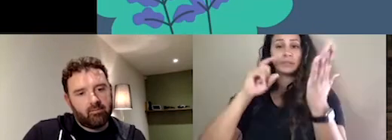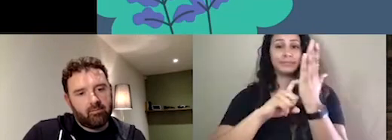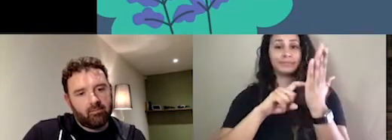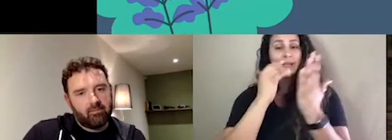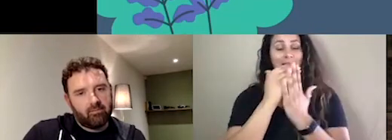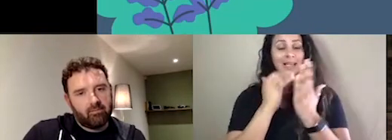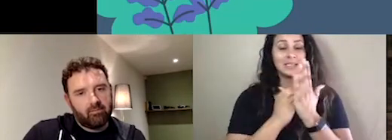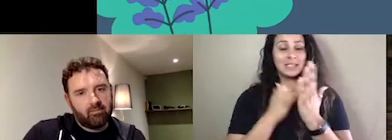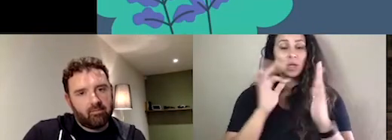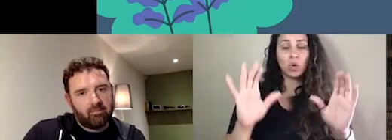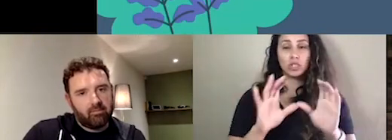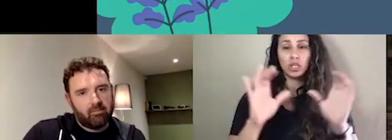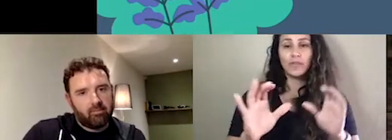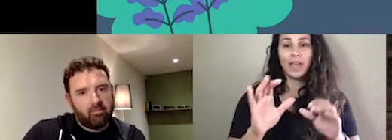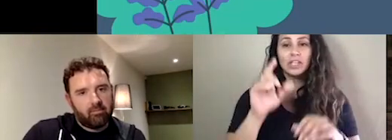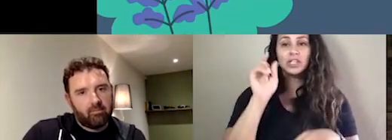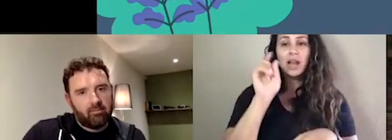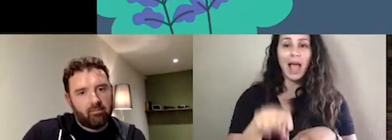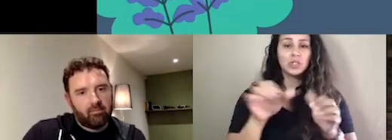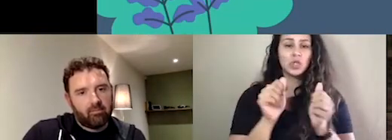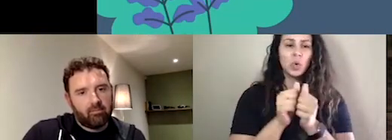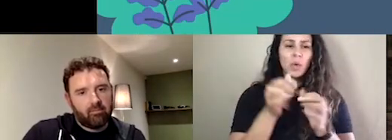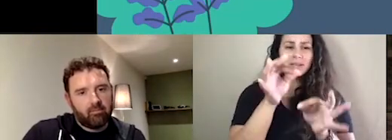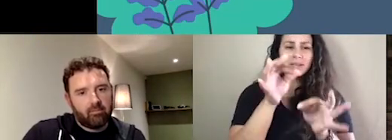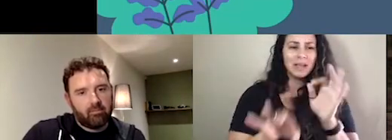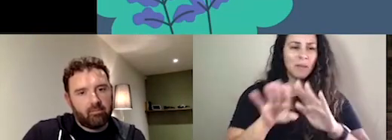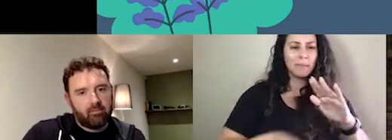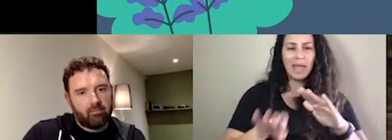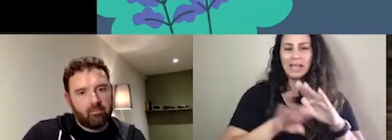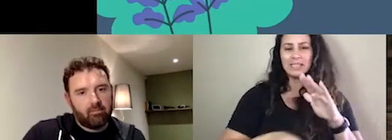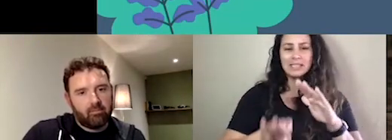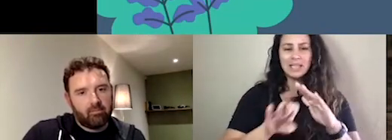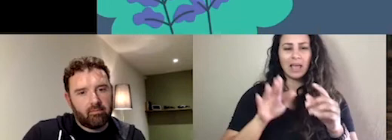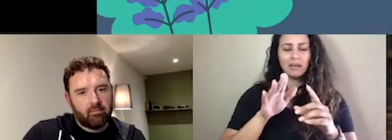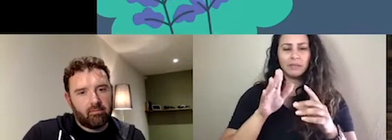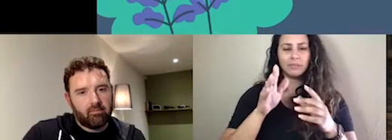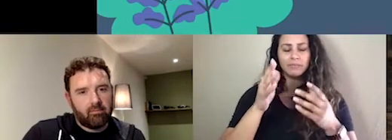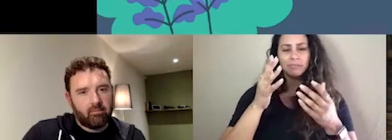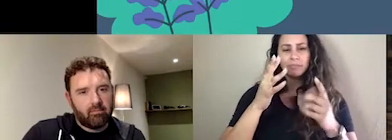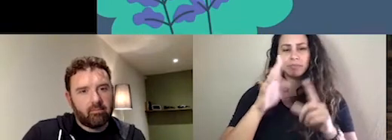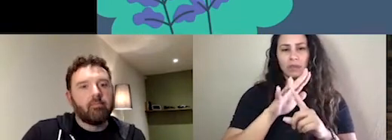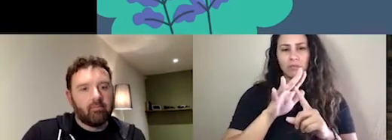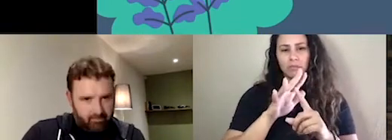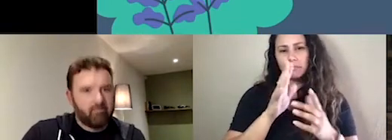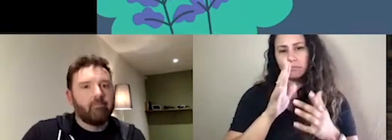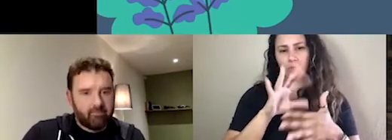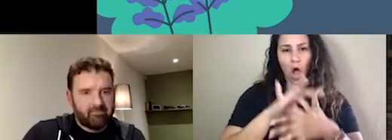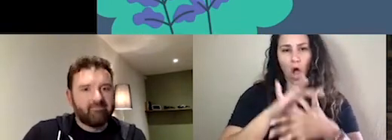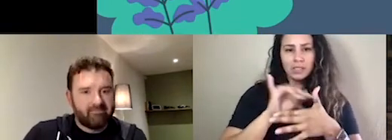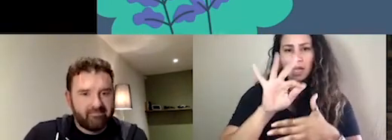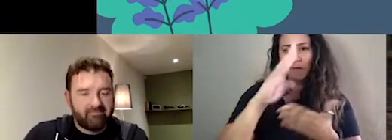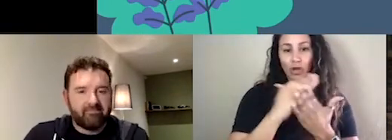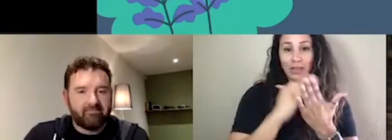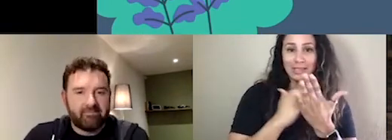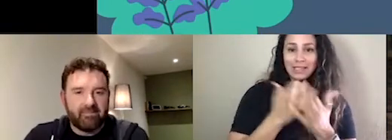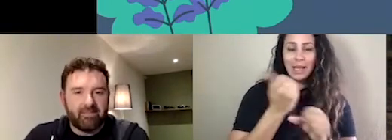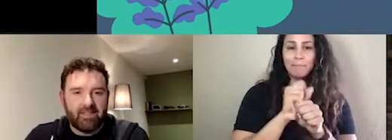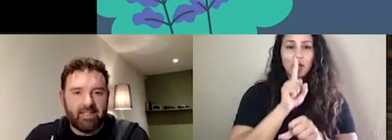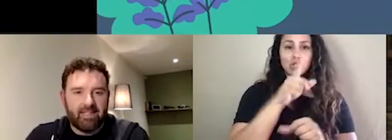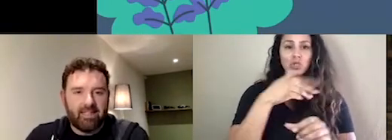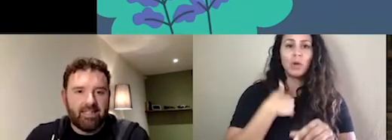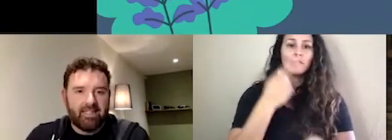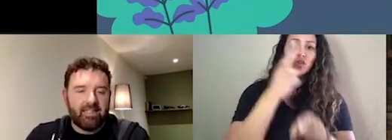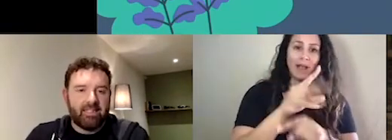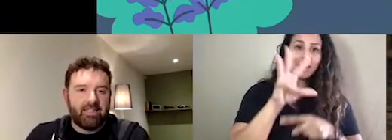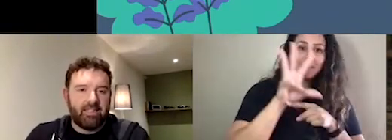or certification have to do with simple basic content of your listing. Make sure you have the right video, make